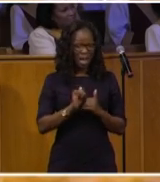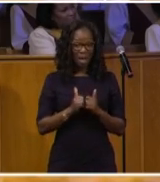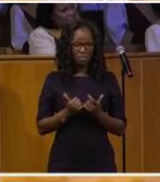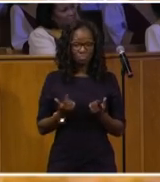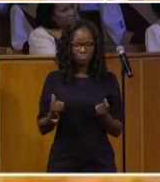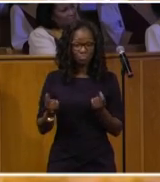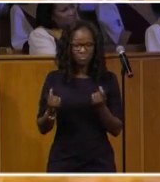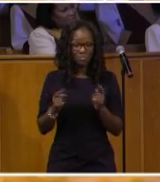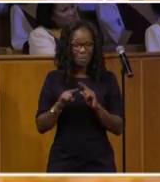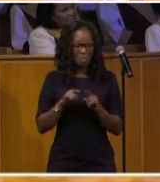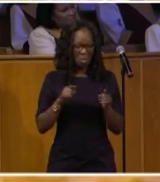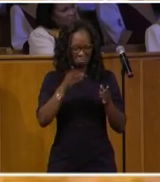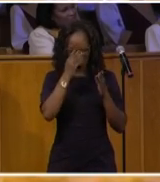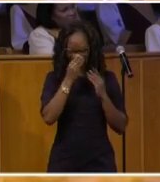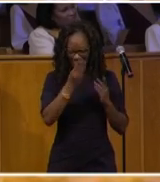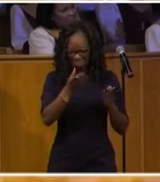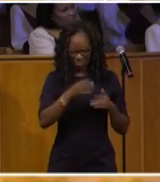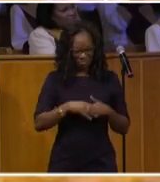Well, you know,